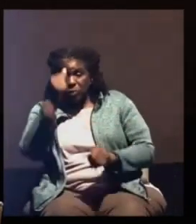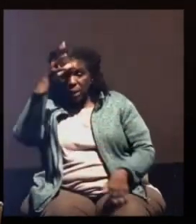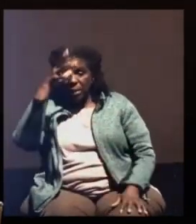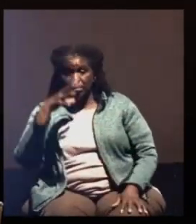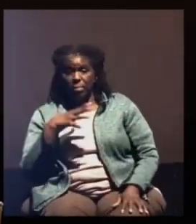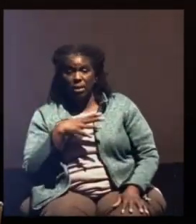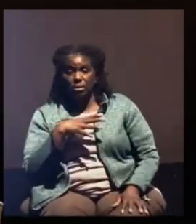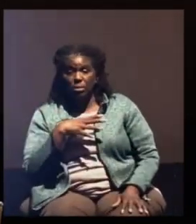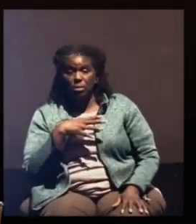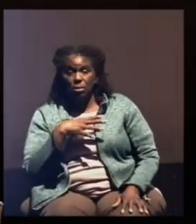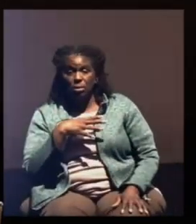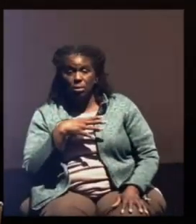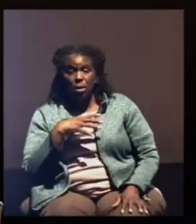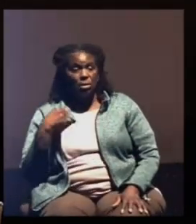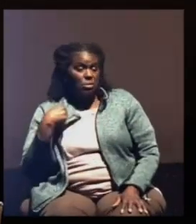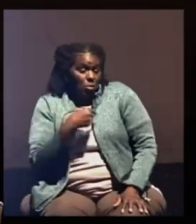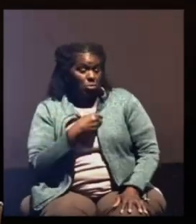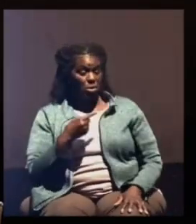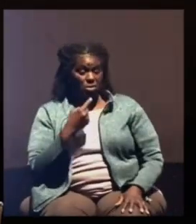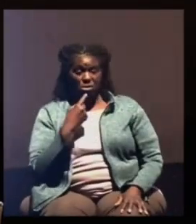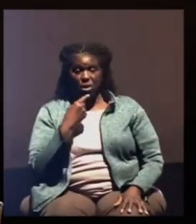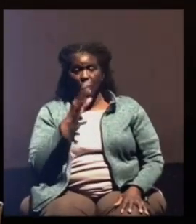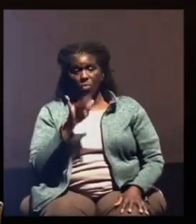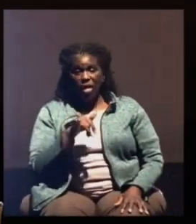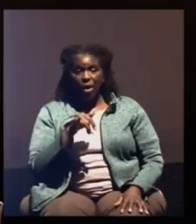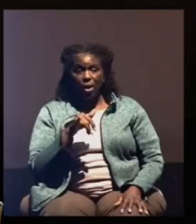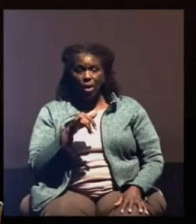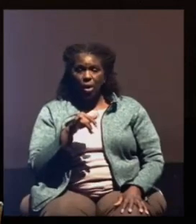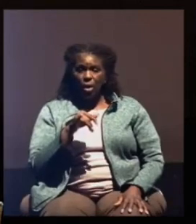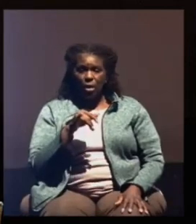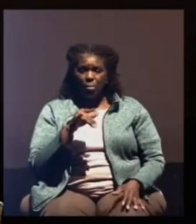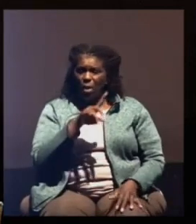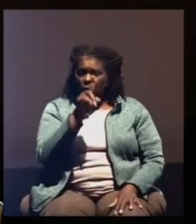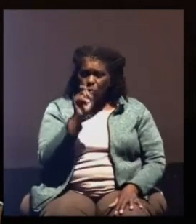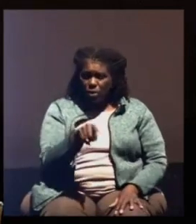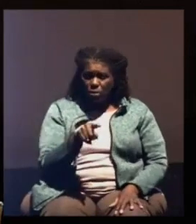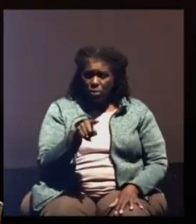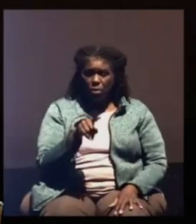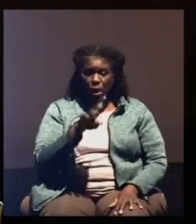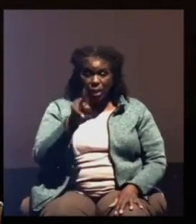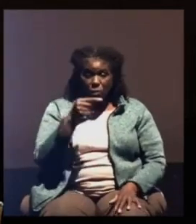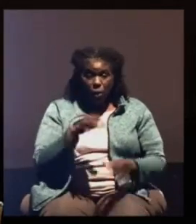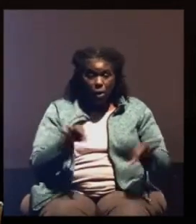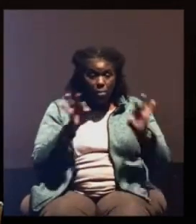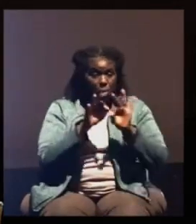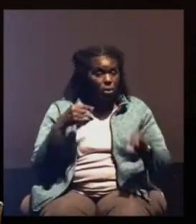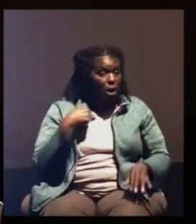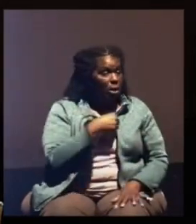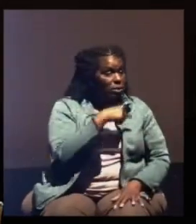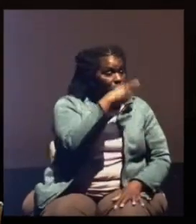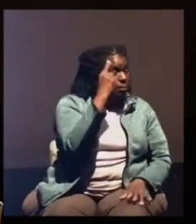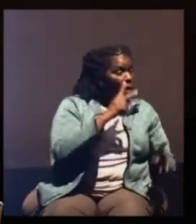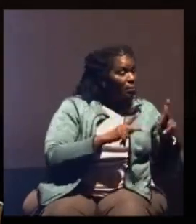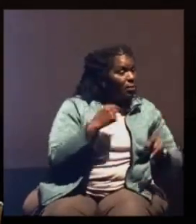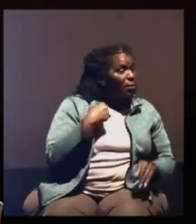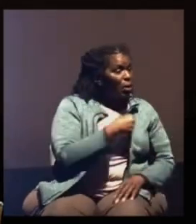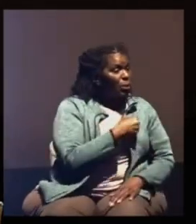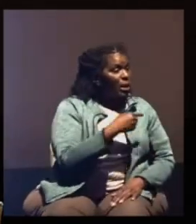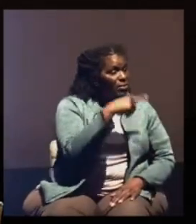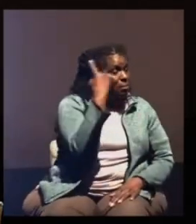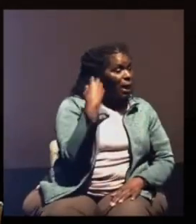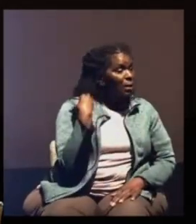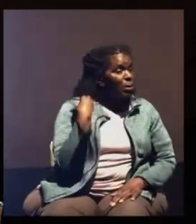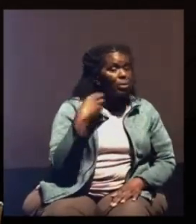because of industry. So we take that for granted. But is it only important to us as black people that we have black bosses?